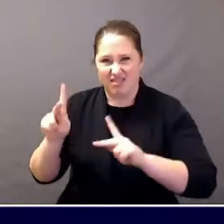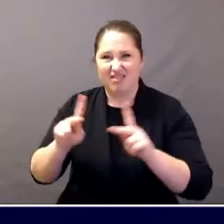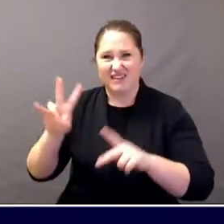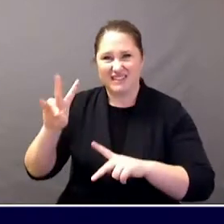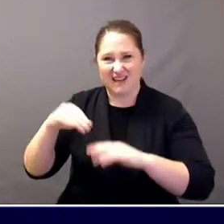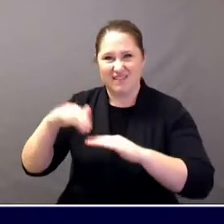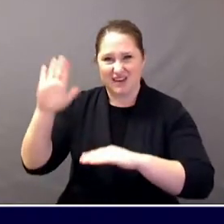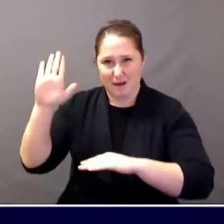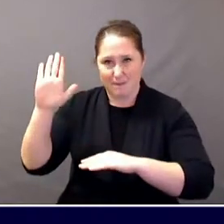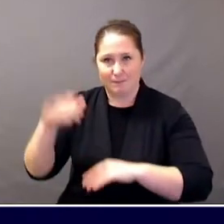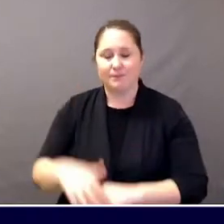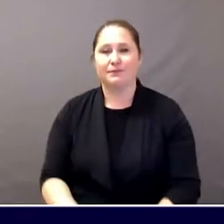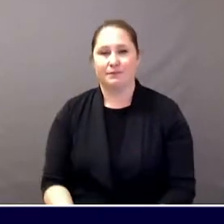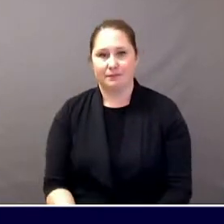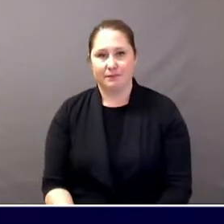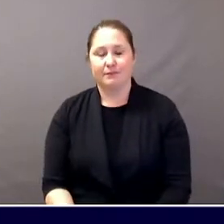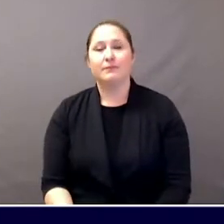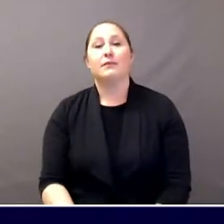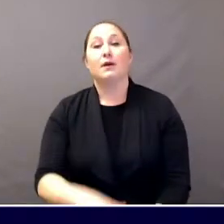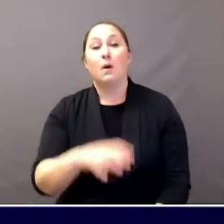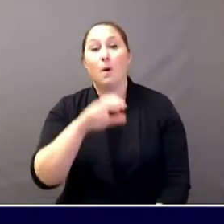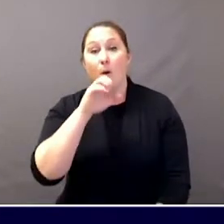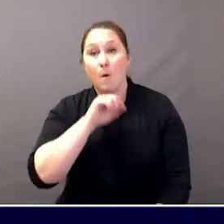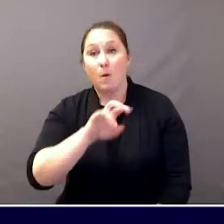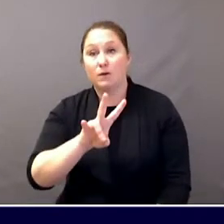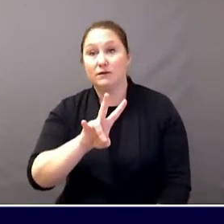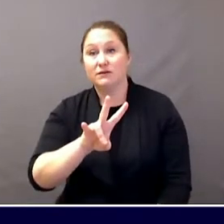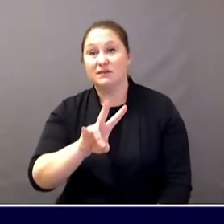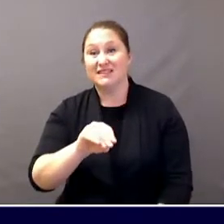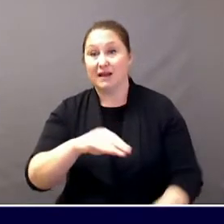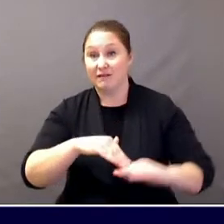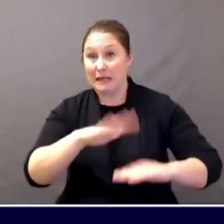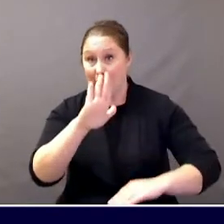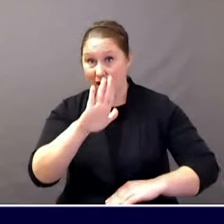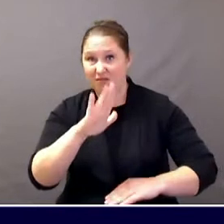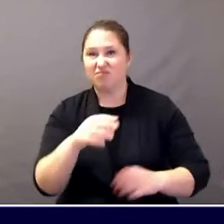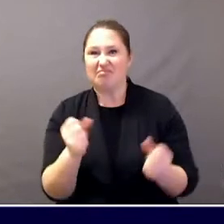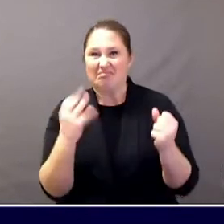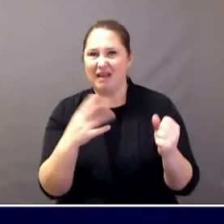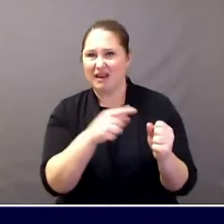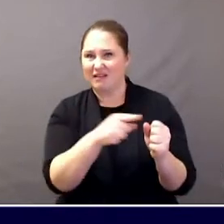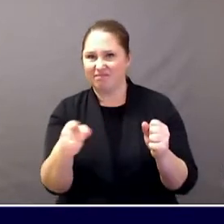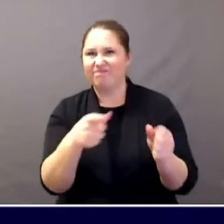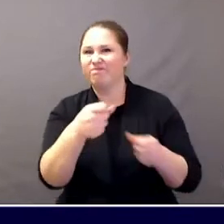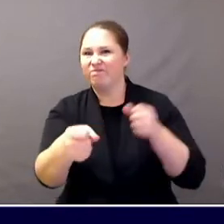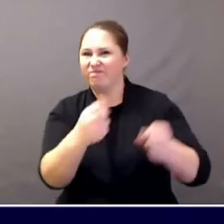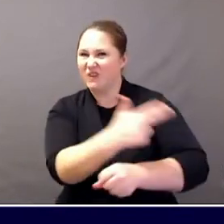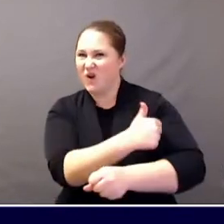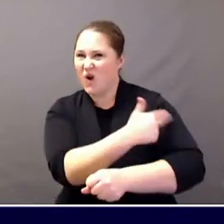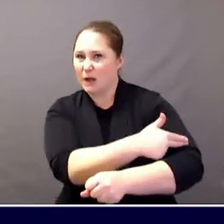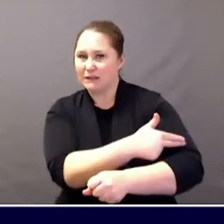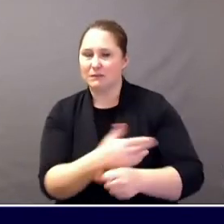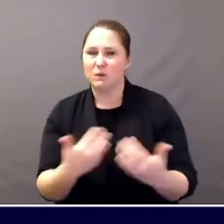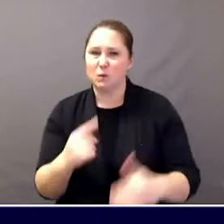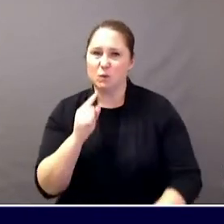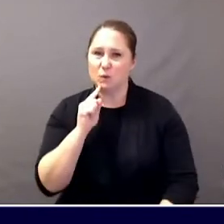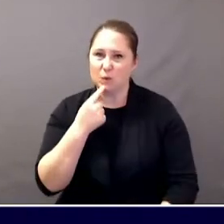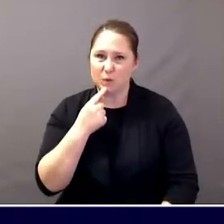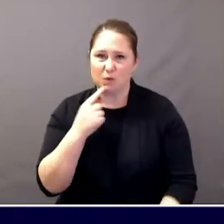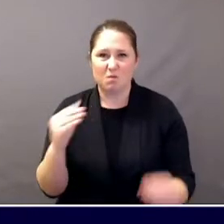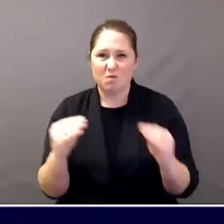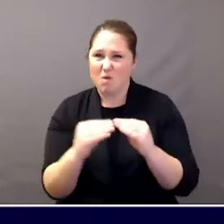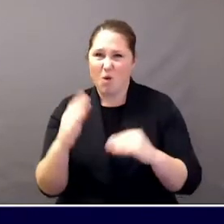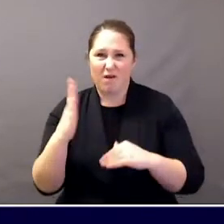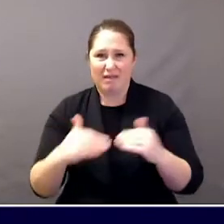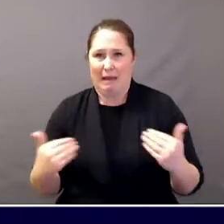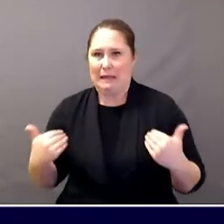hospitalized for COVID-19, compared to less than 1% of all people of a younger age.